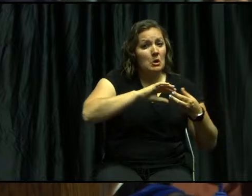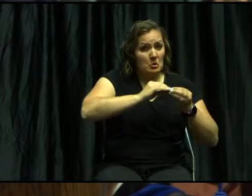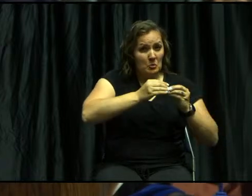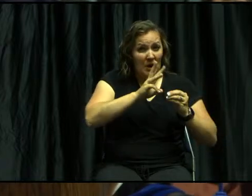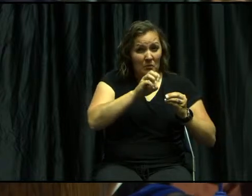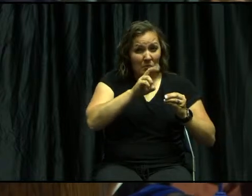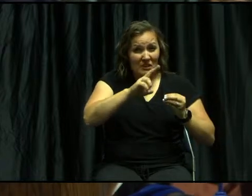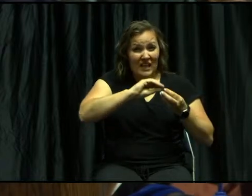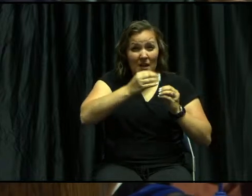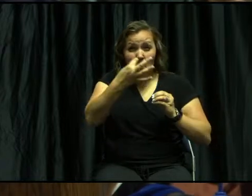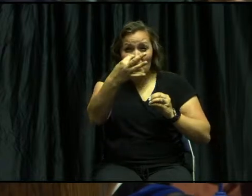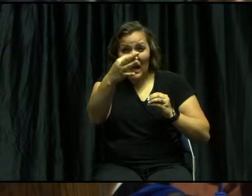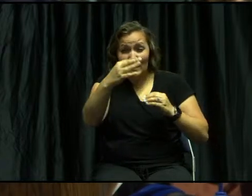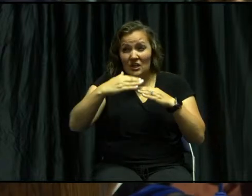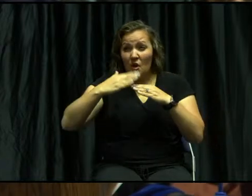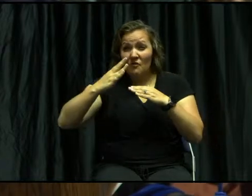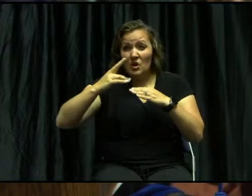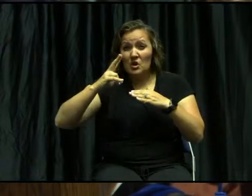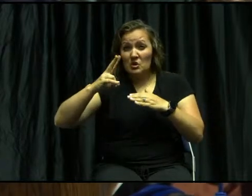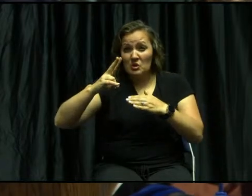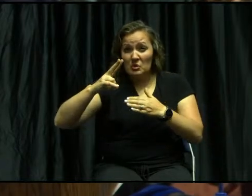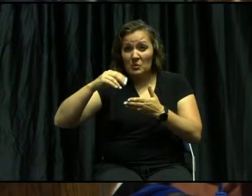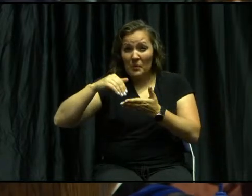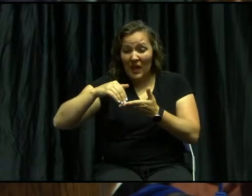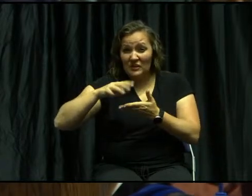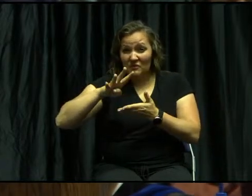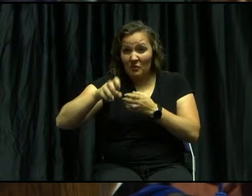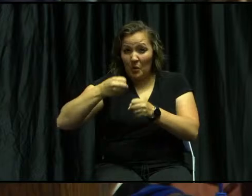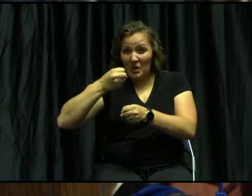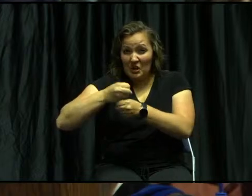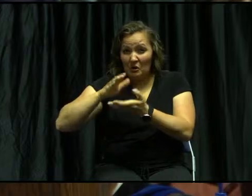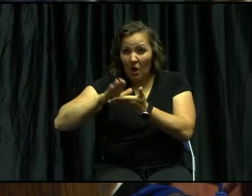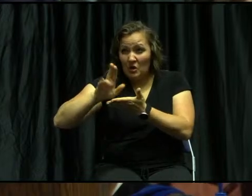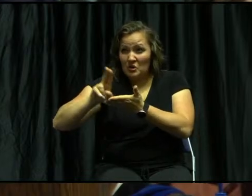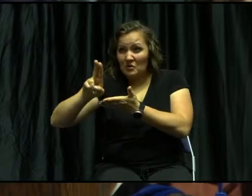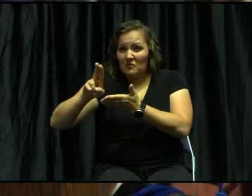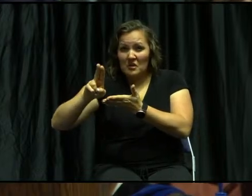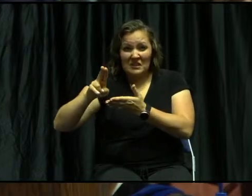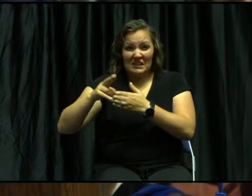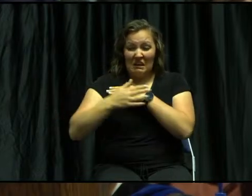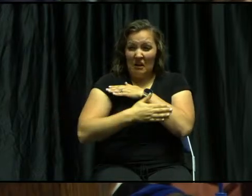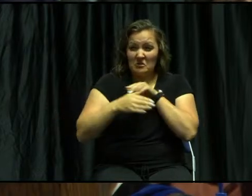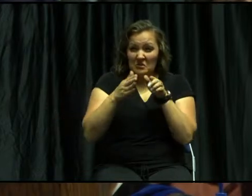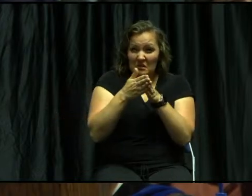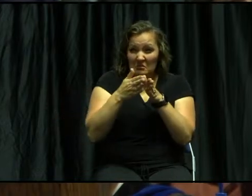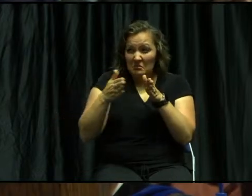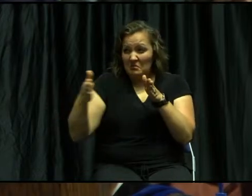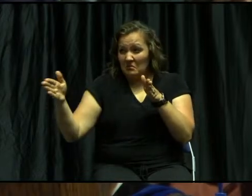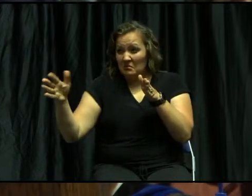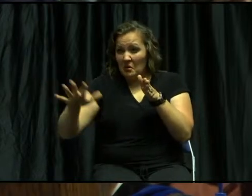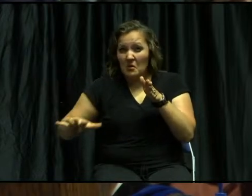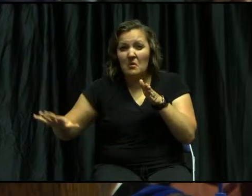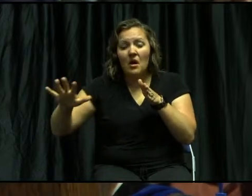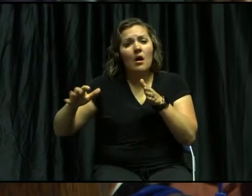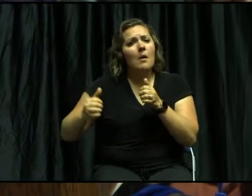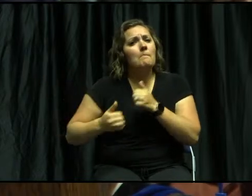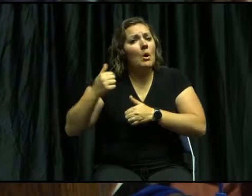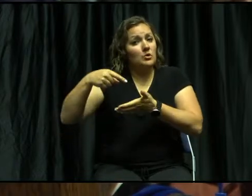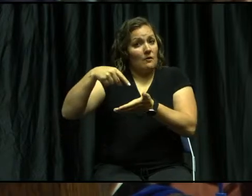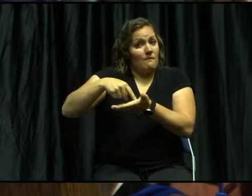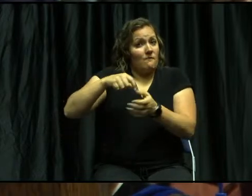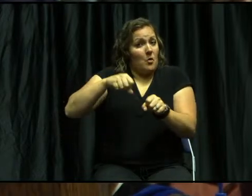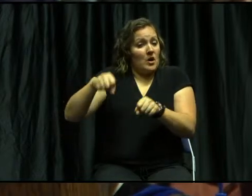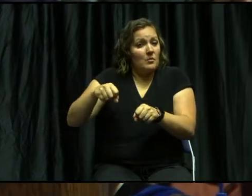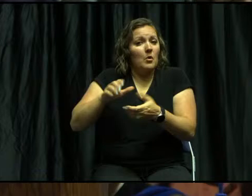over 2,000 four-year colleges and universities across the country as the most affordable colleges with the